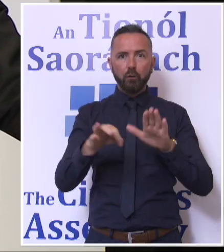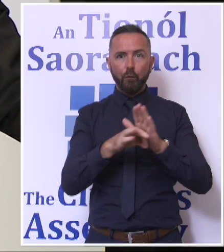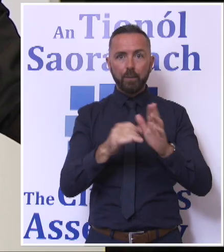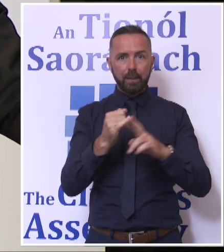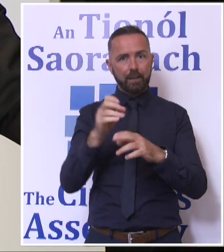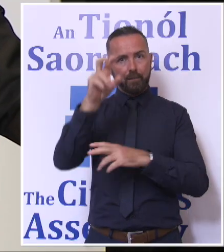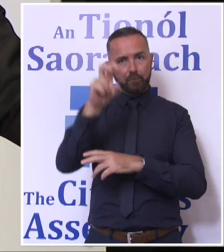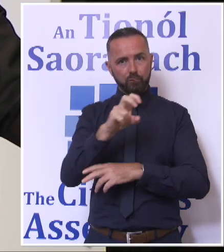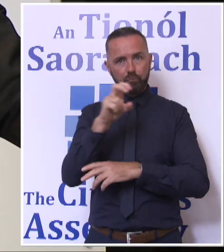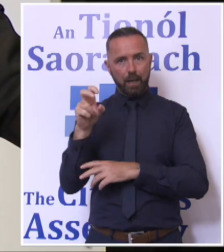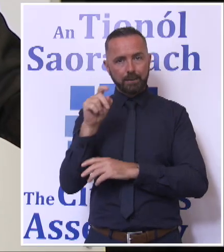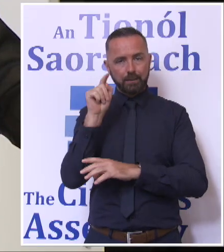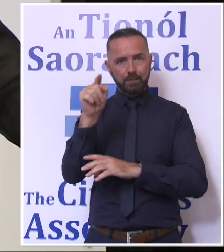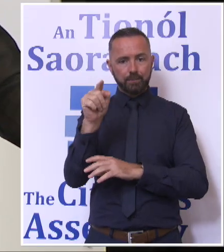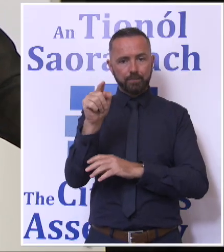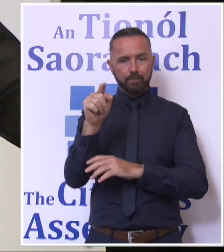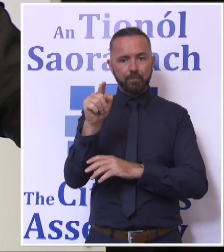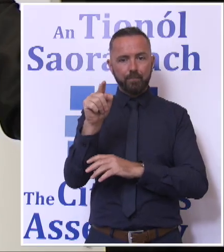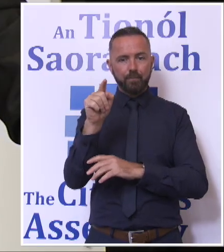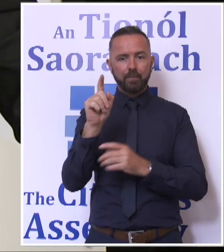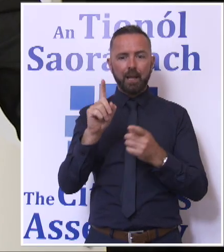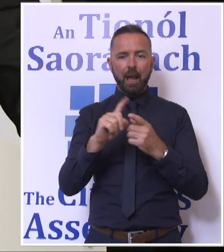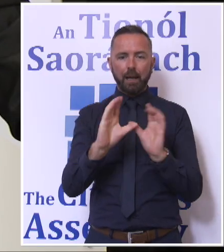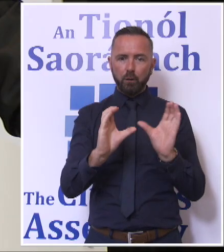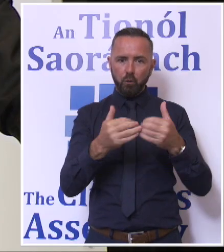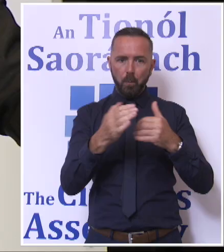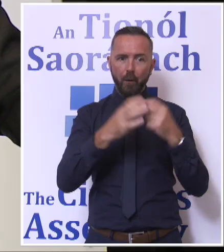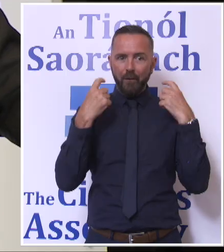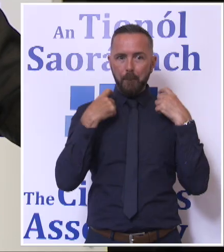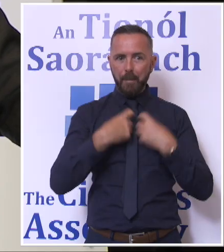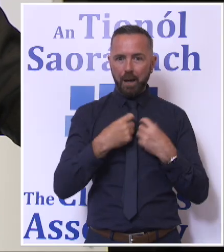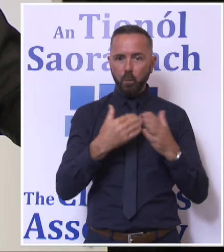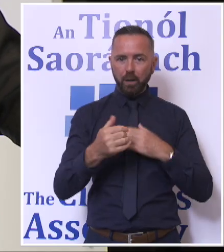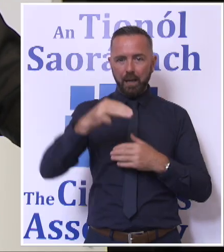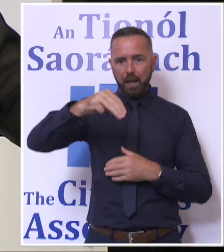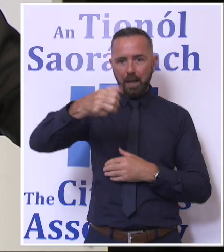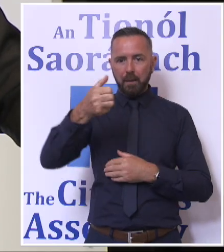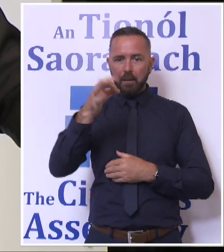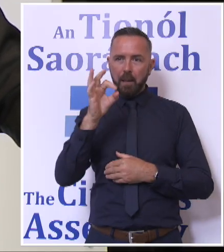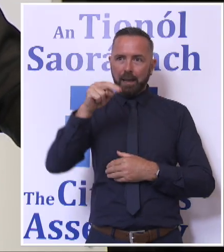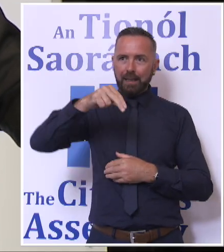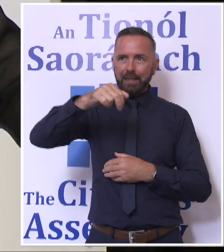And interestingly, the collective noun for a group of mayors is a magnificence